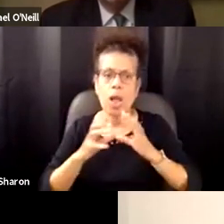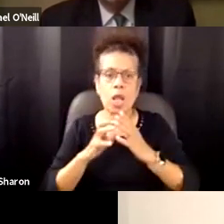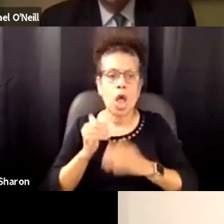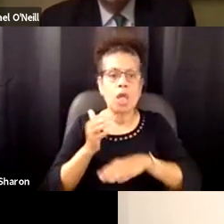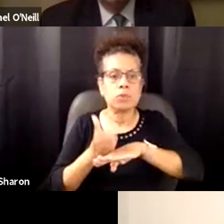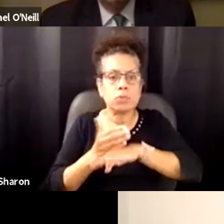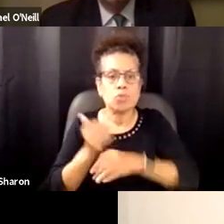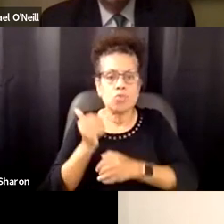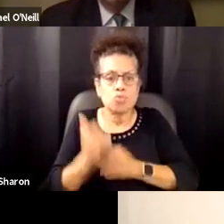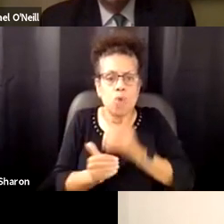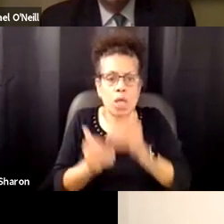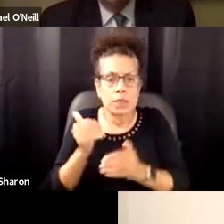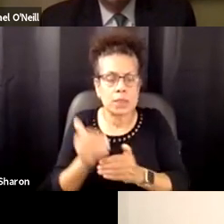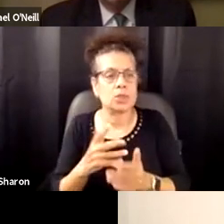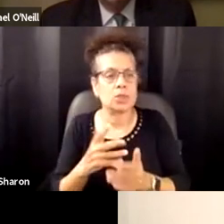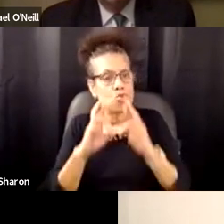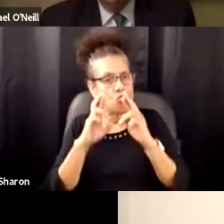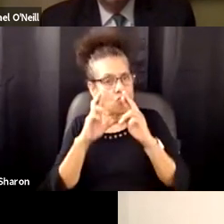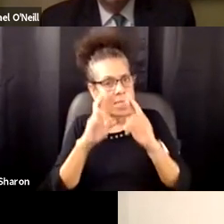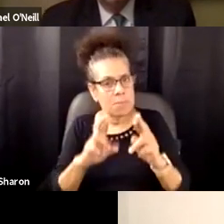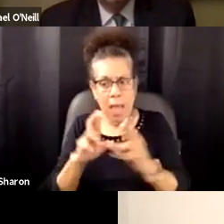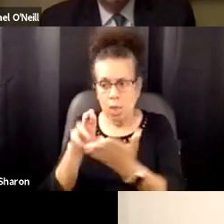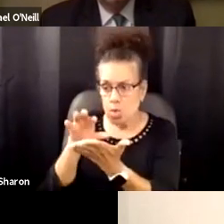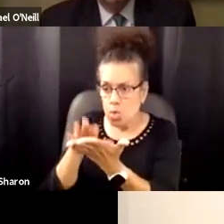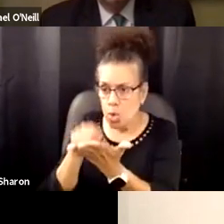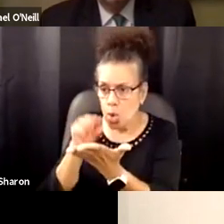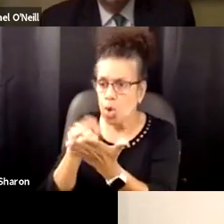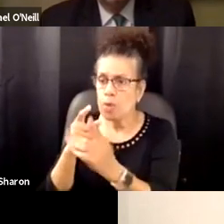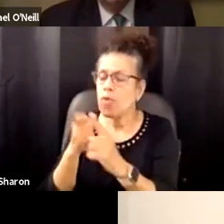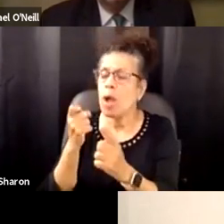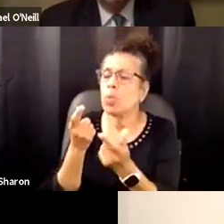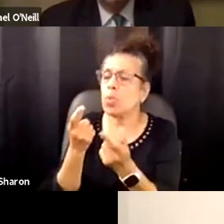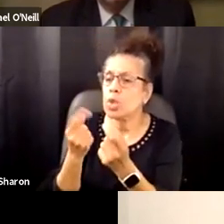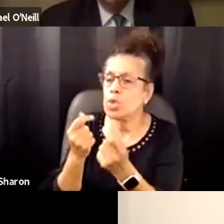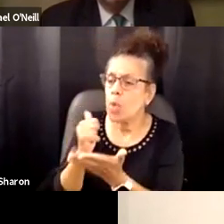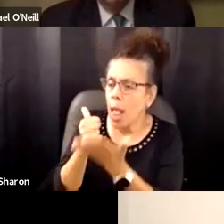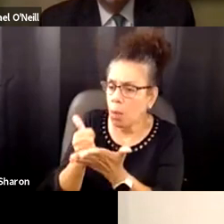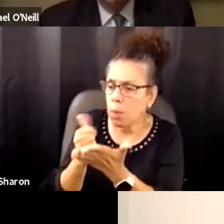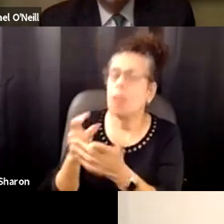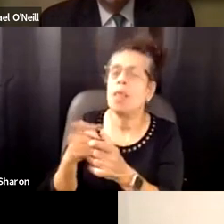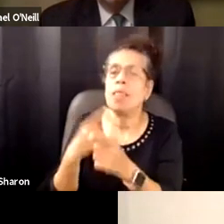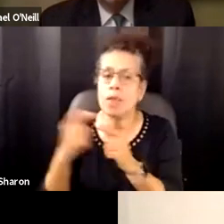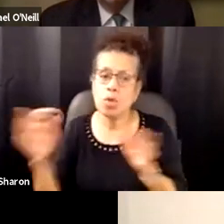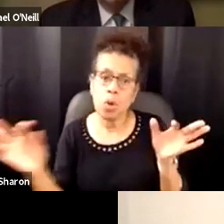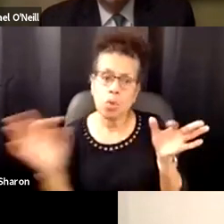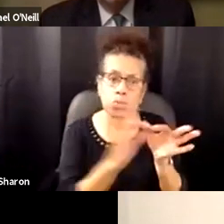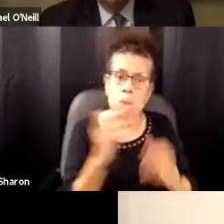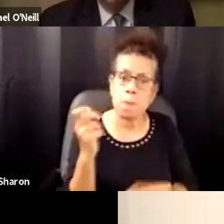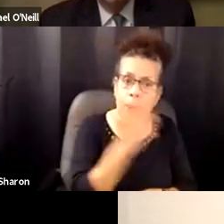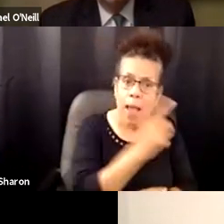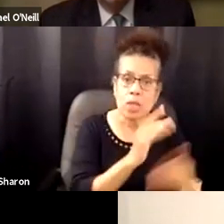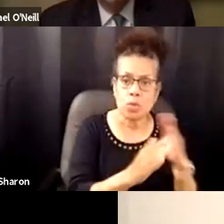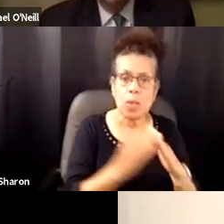students that respects restorative justice and allow students to make things